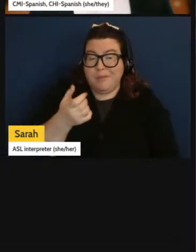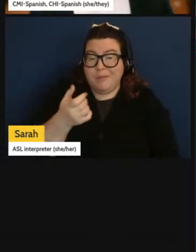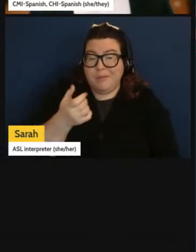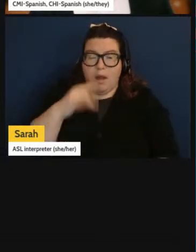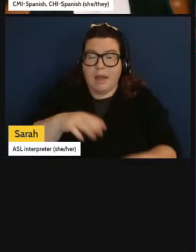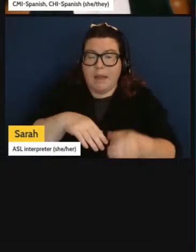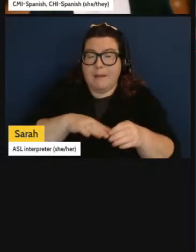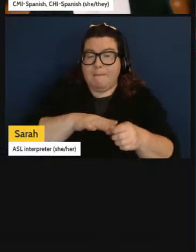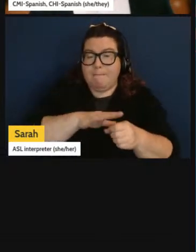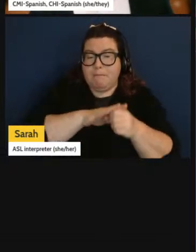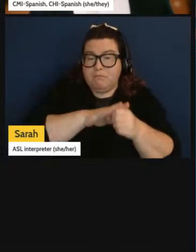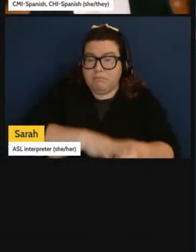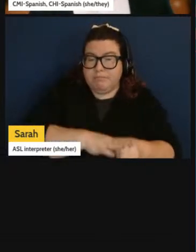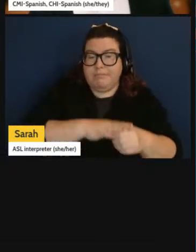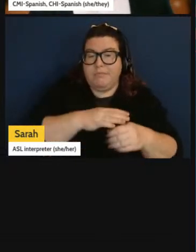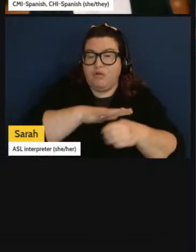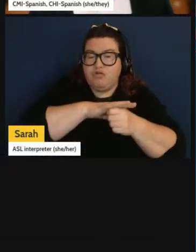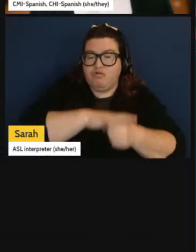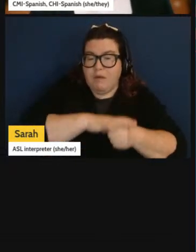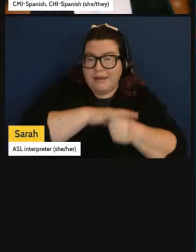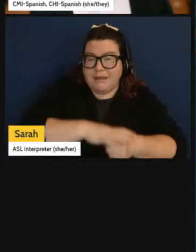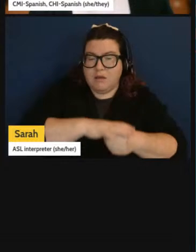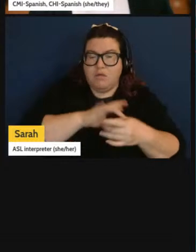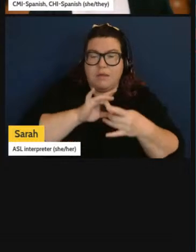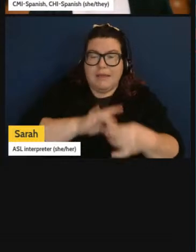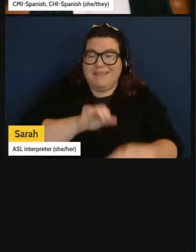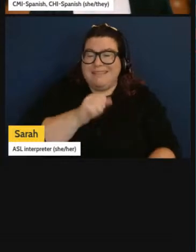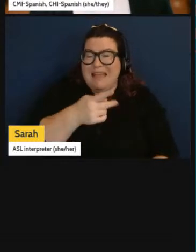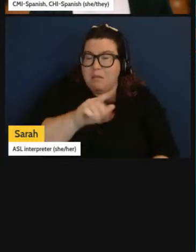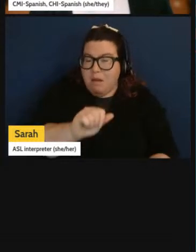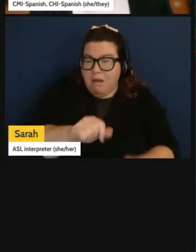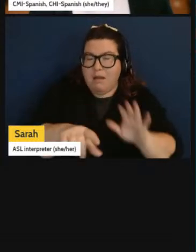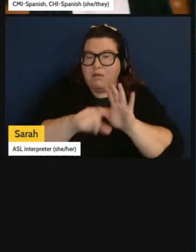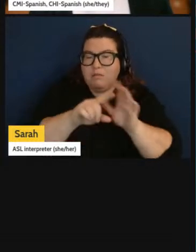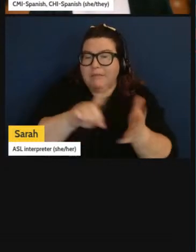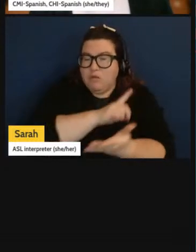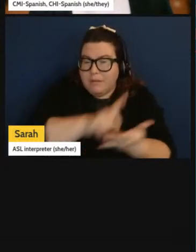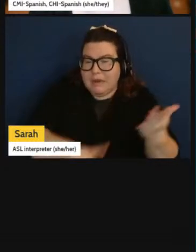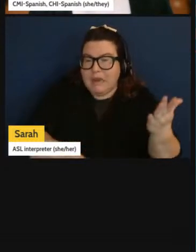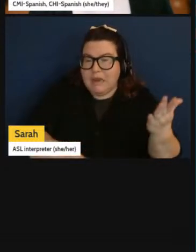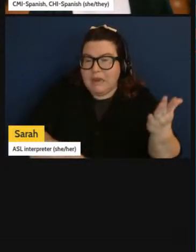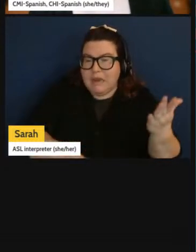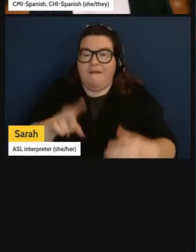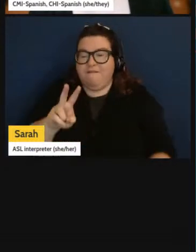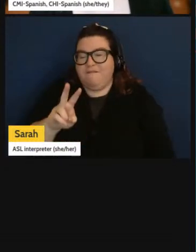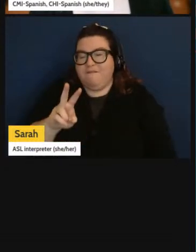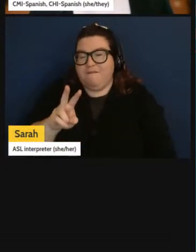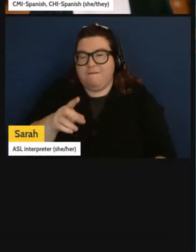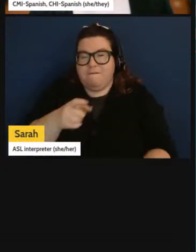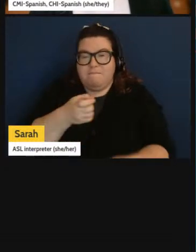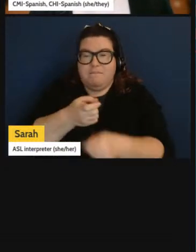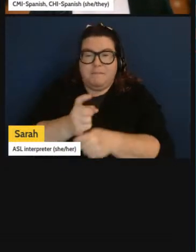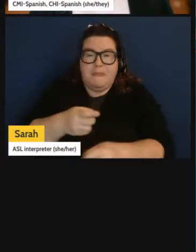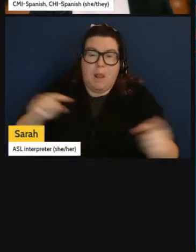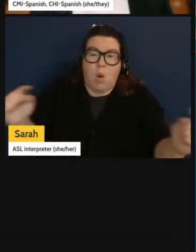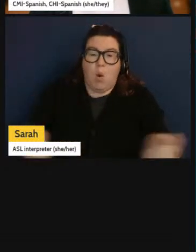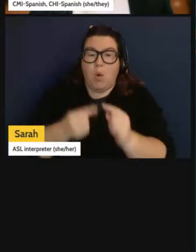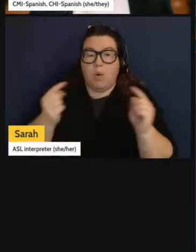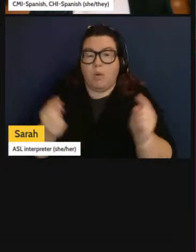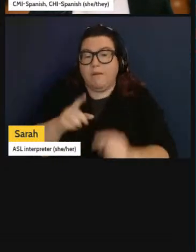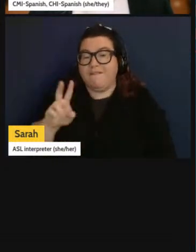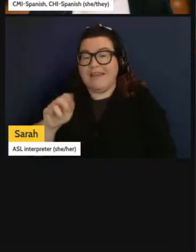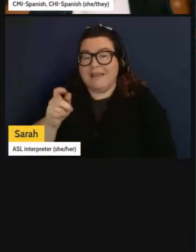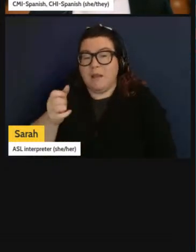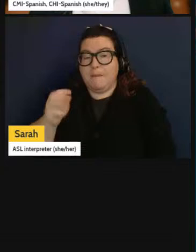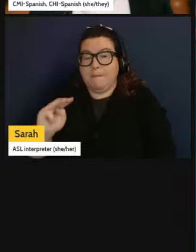stress-related experiences of stigma, discrimination, and victimization, as opposed to being LGBTQ in